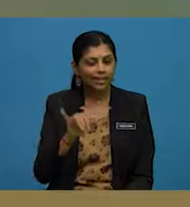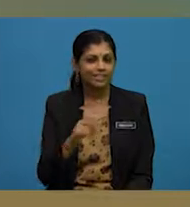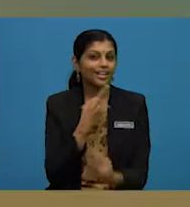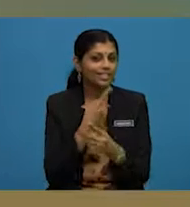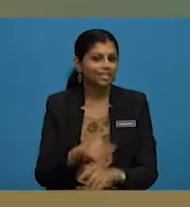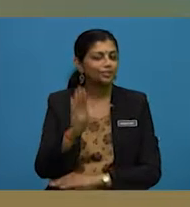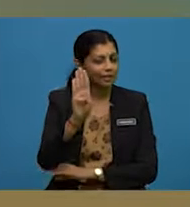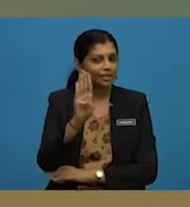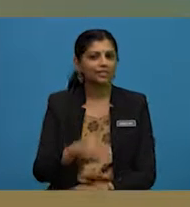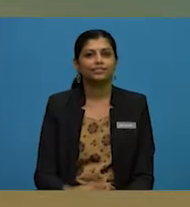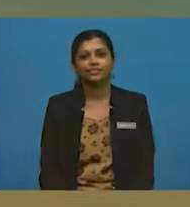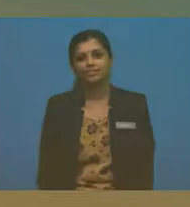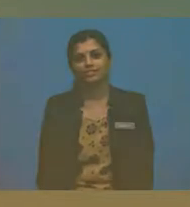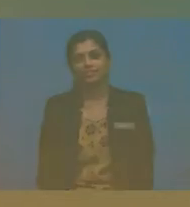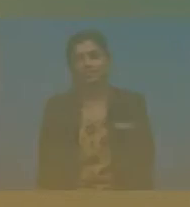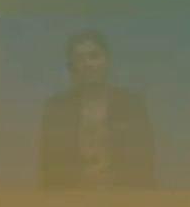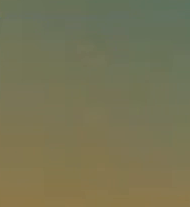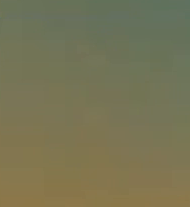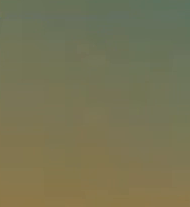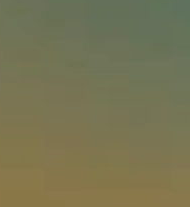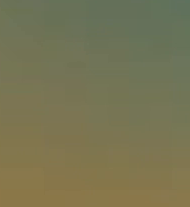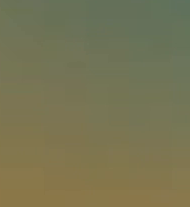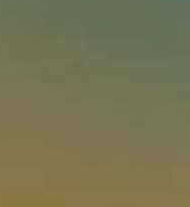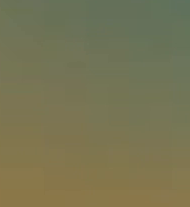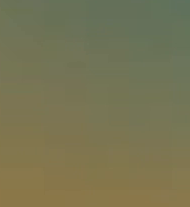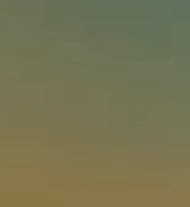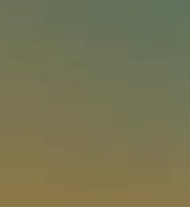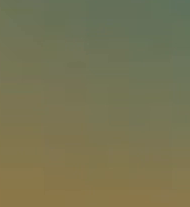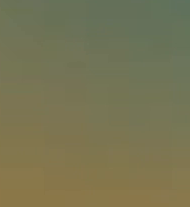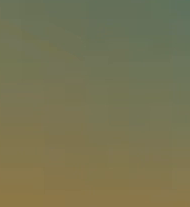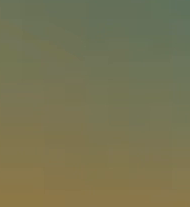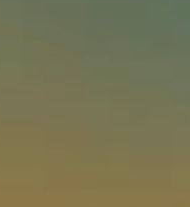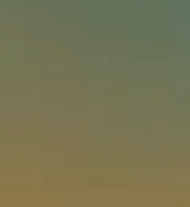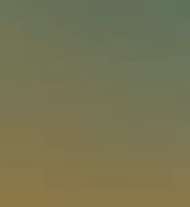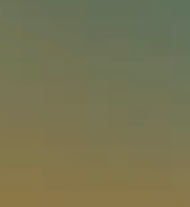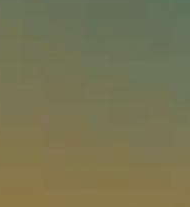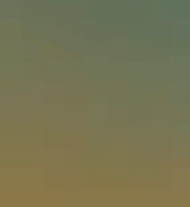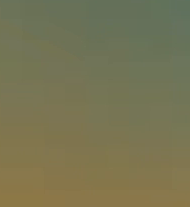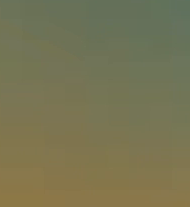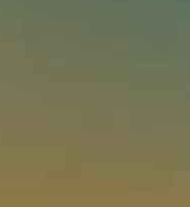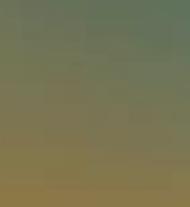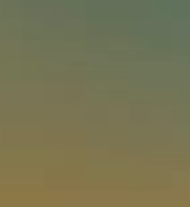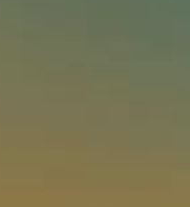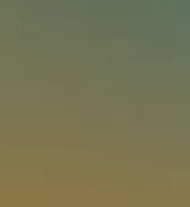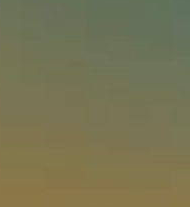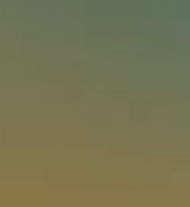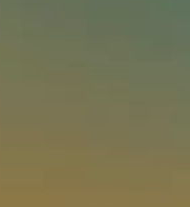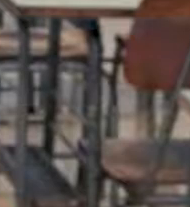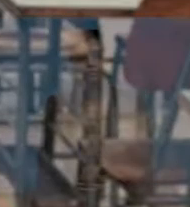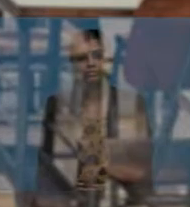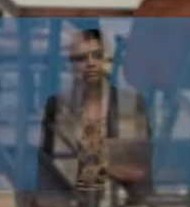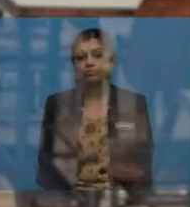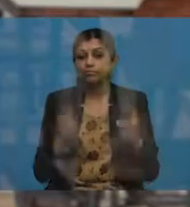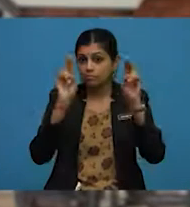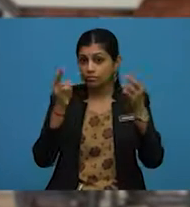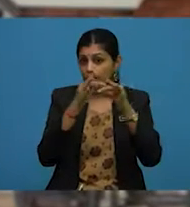Yes, the answer is B. Students should apply for a scholarship in an orderly manner.